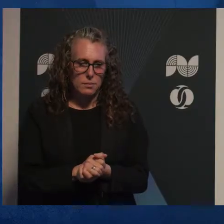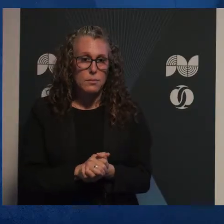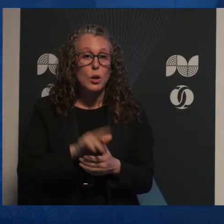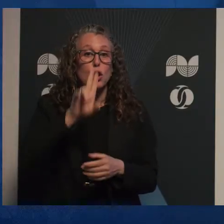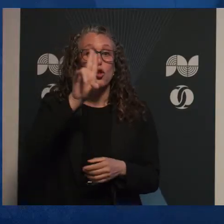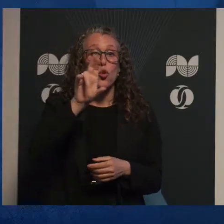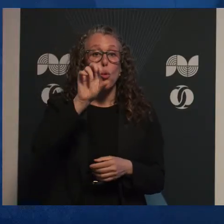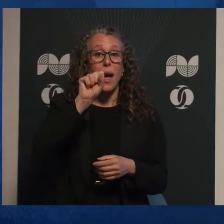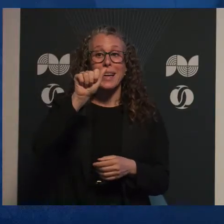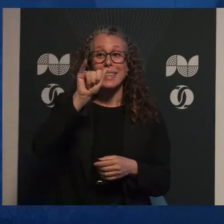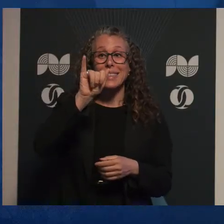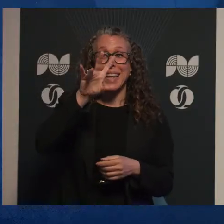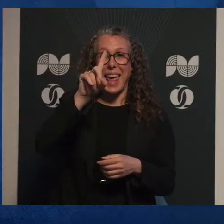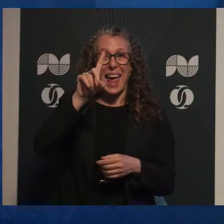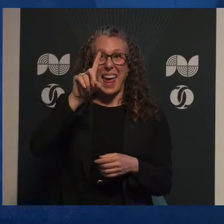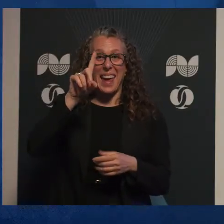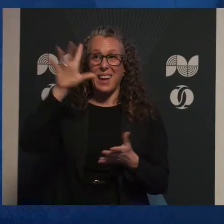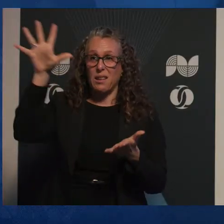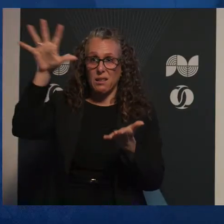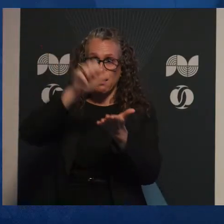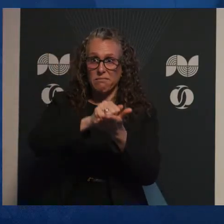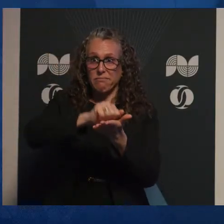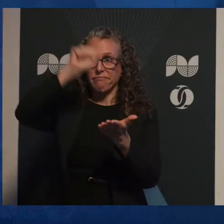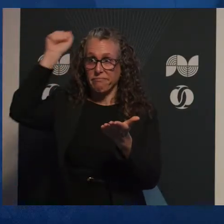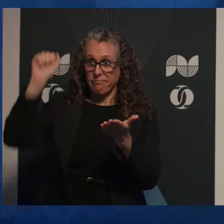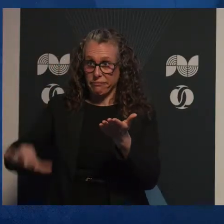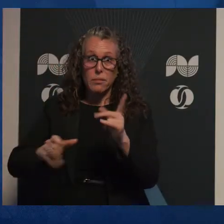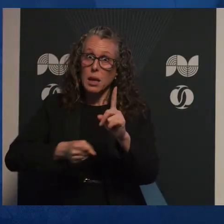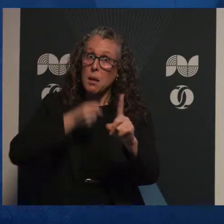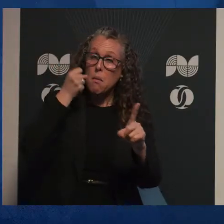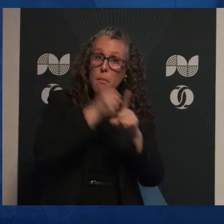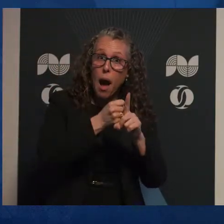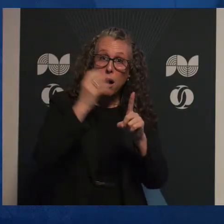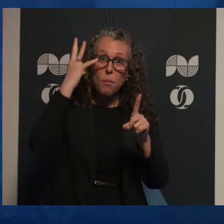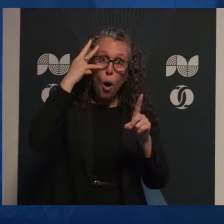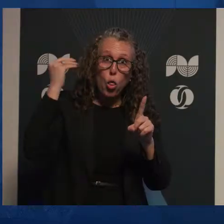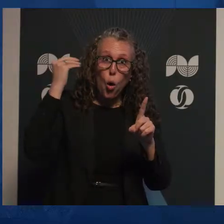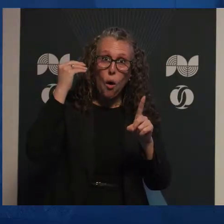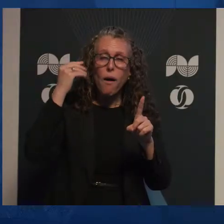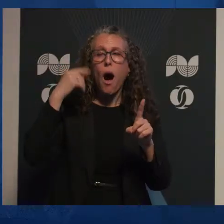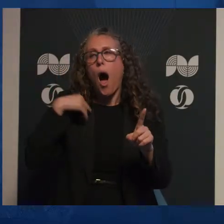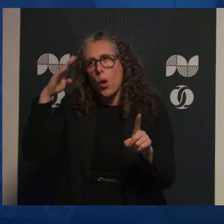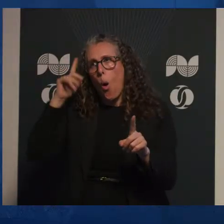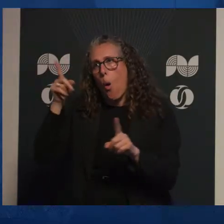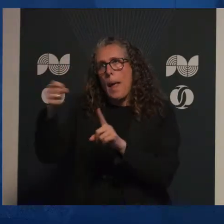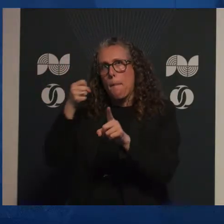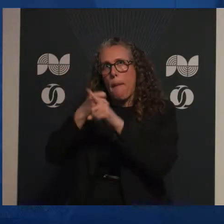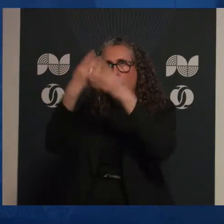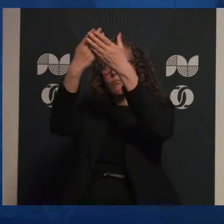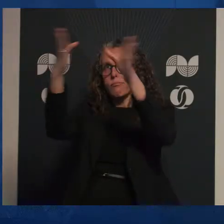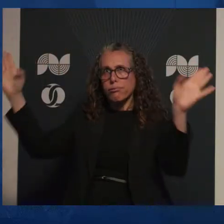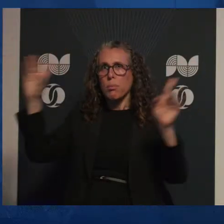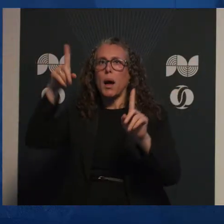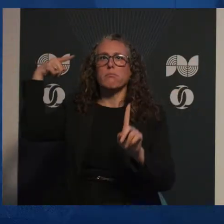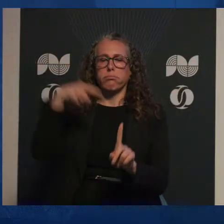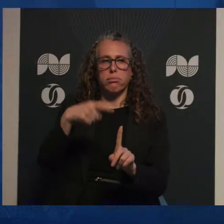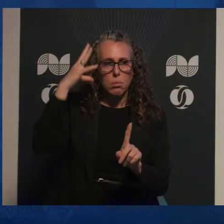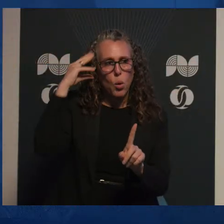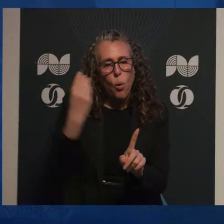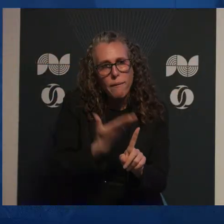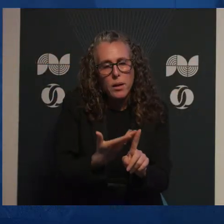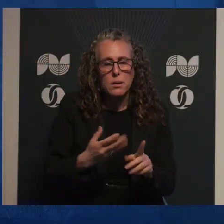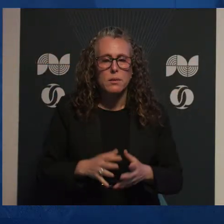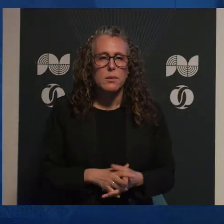US aid on Moldova and elsewhere? Obviously, it has broader implications than that. Mark, do you want to take